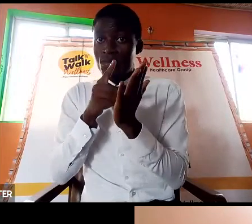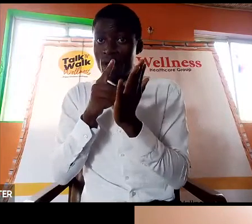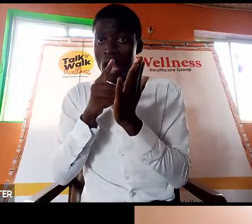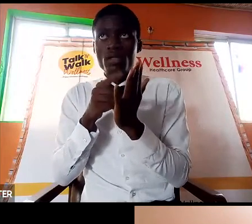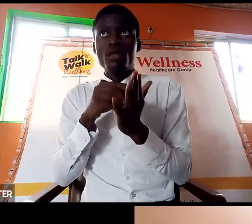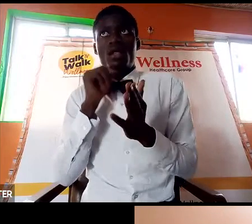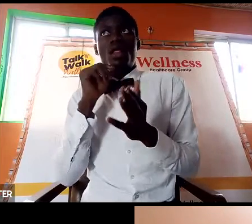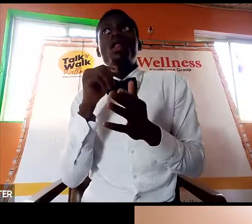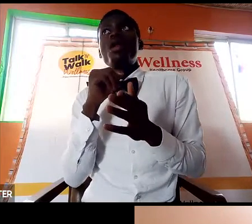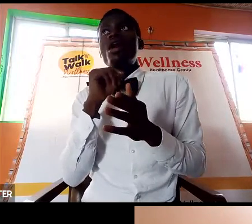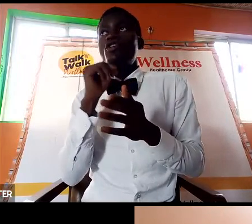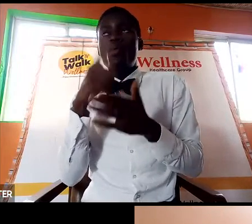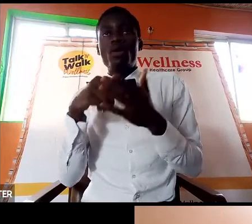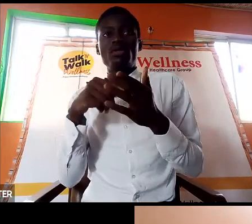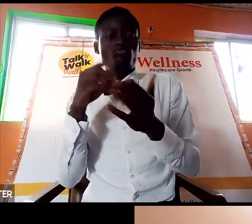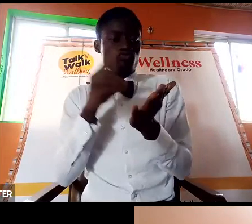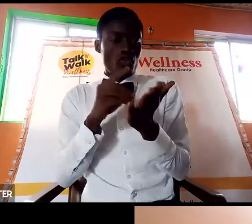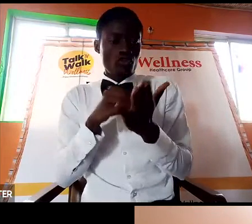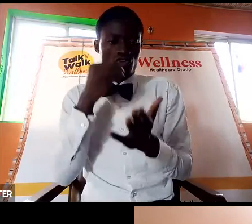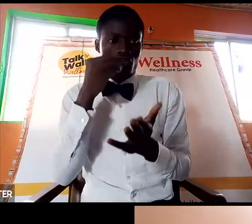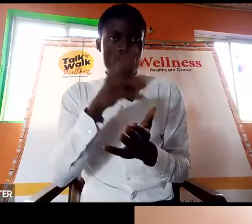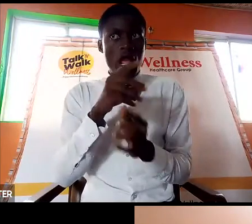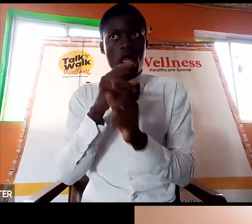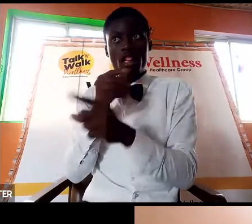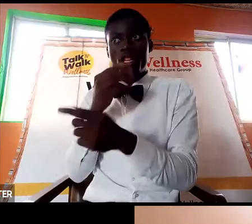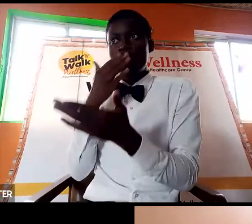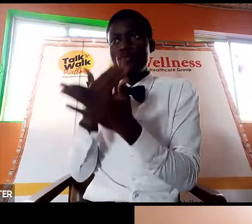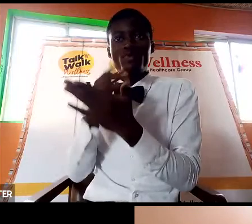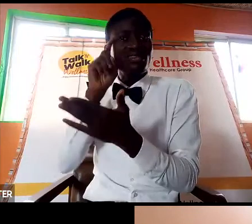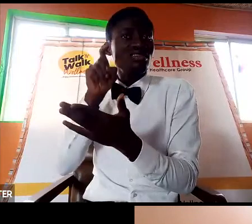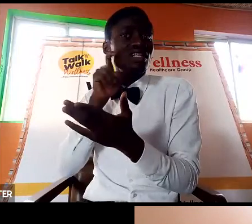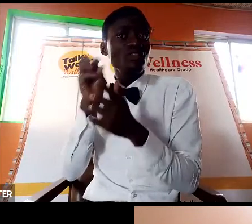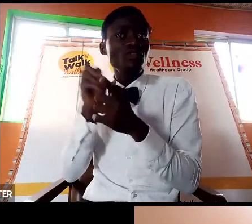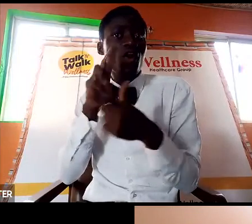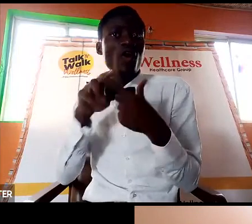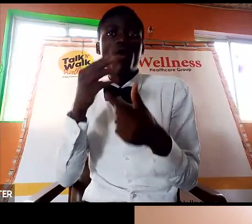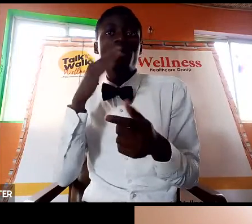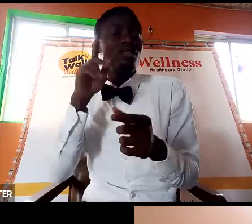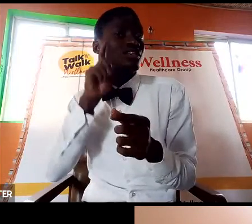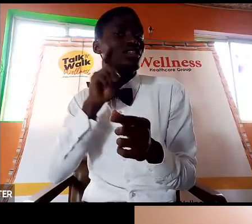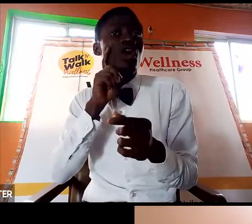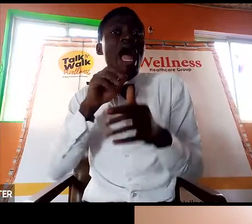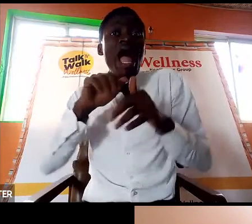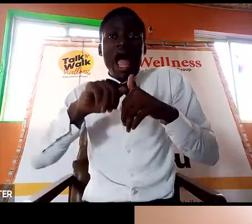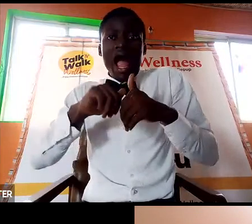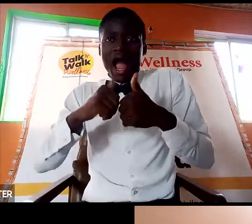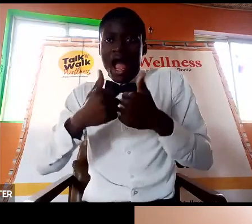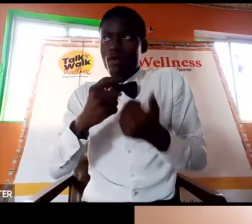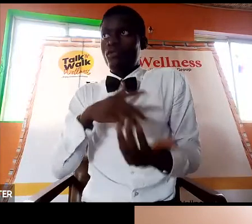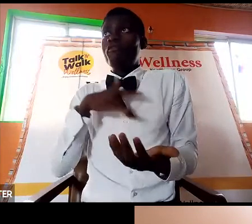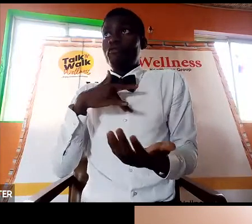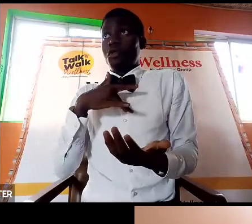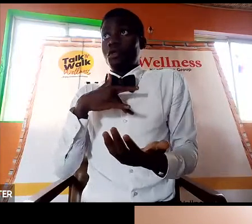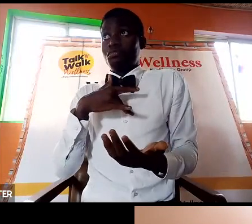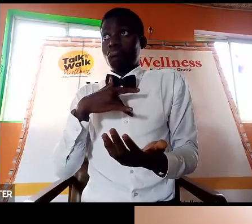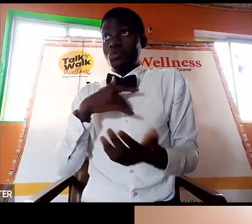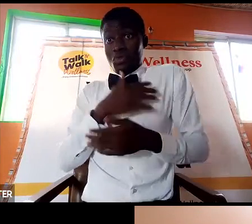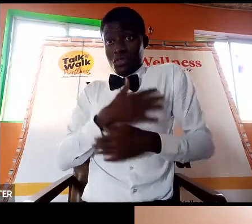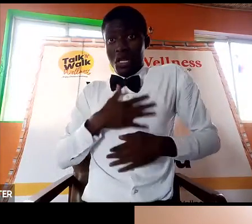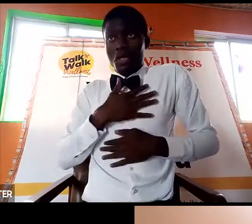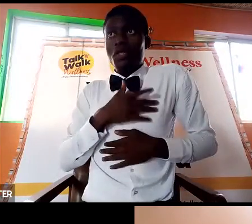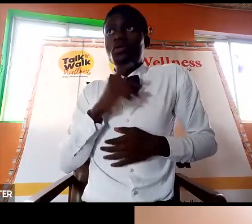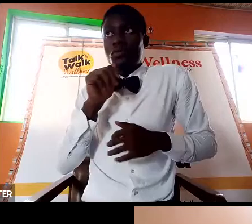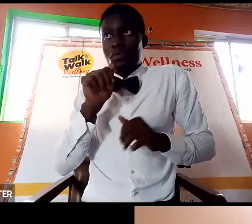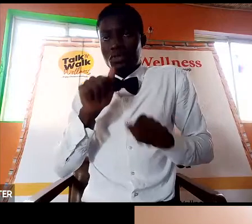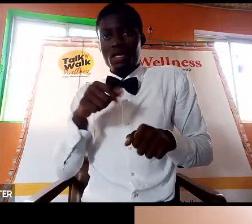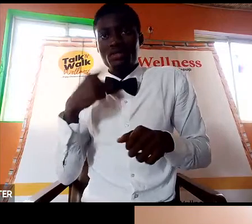good sex. It's whatever, however you feel, and however fulfilled you are after the sessions.